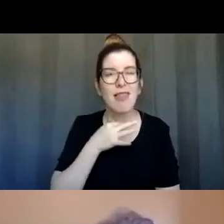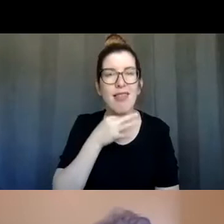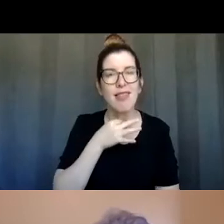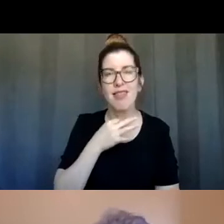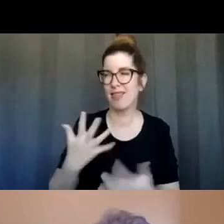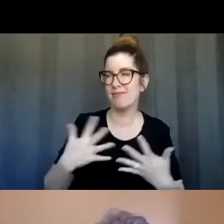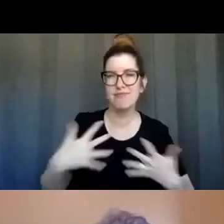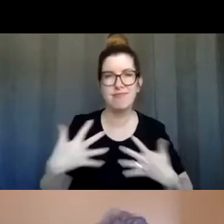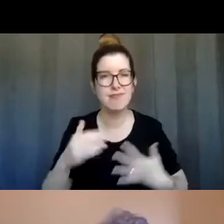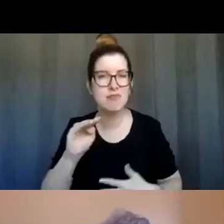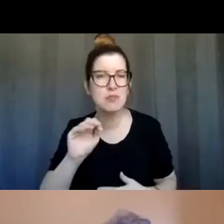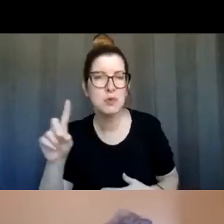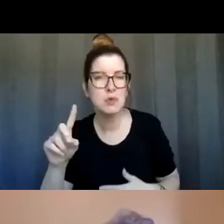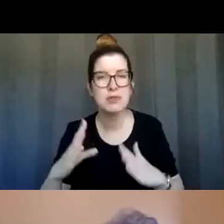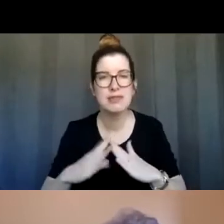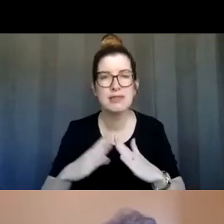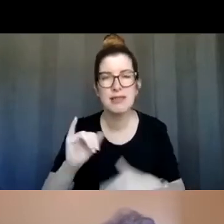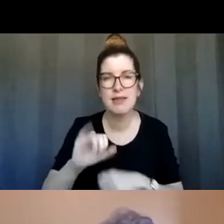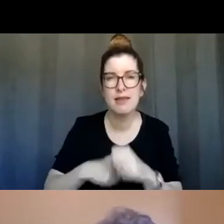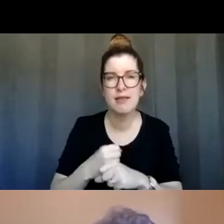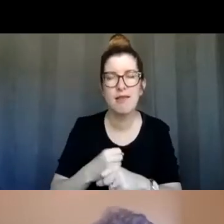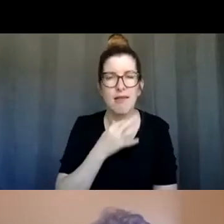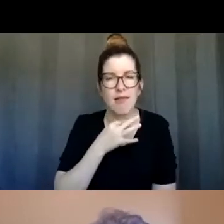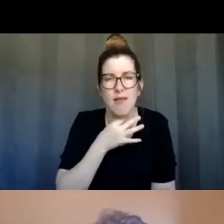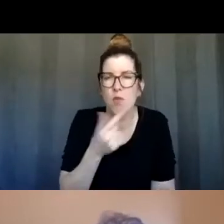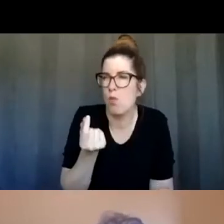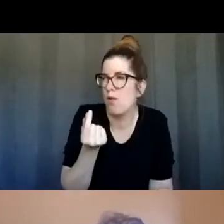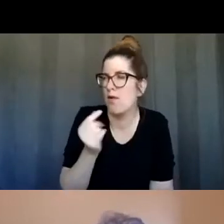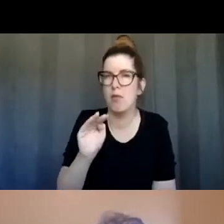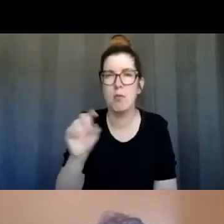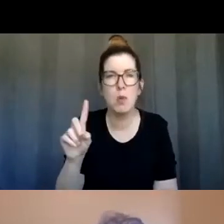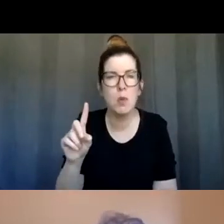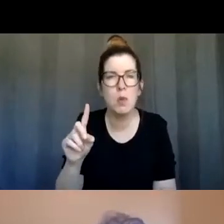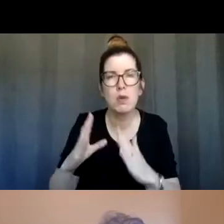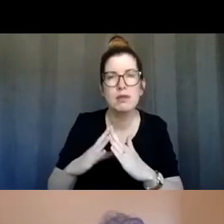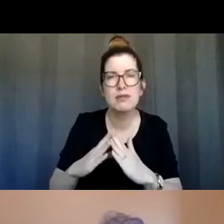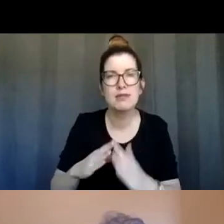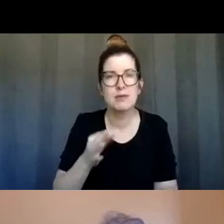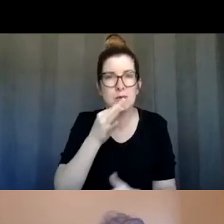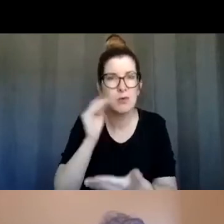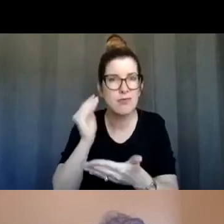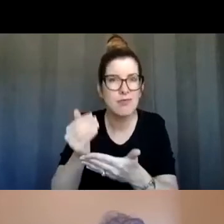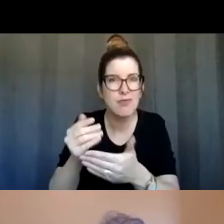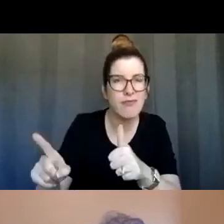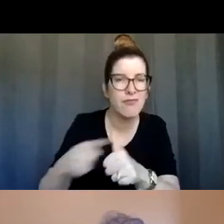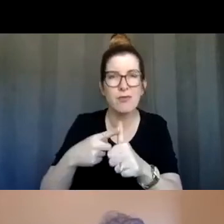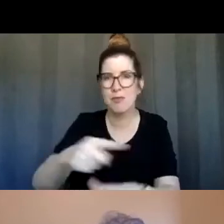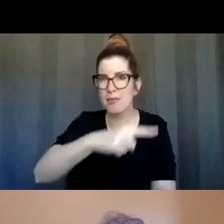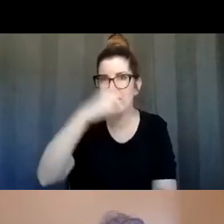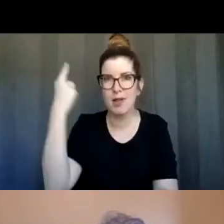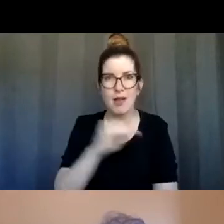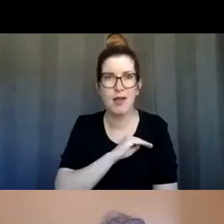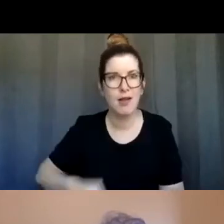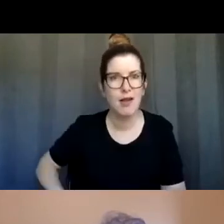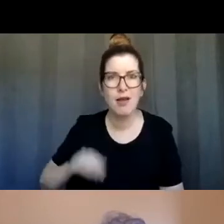you know, I wanted to know what was the mood of the city. You know, we were about to have our first Black mayor. And I don't know if you,